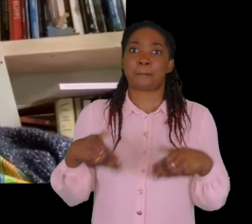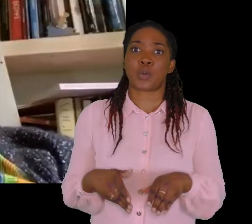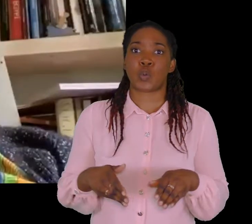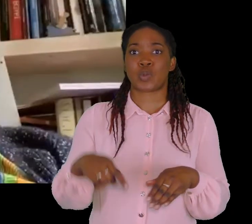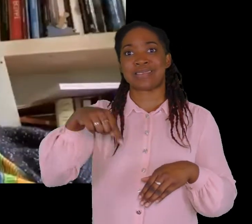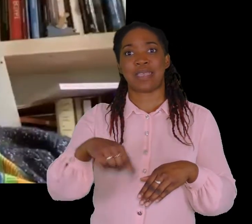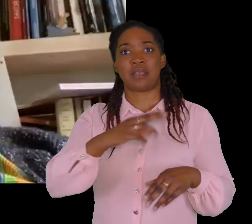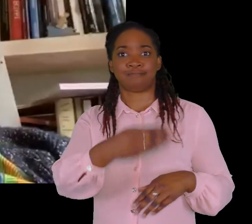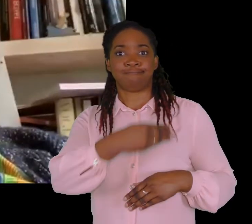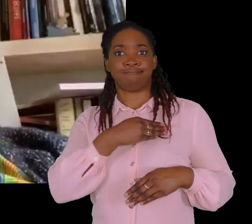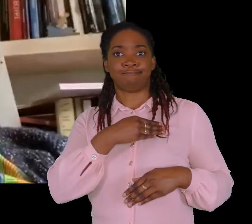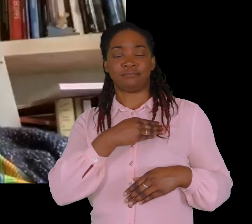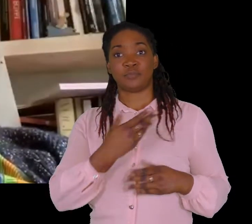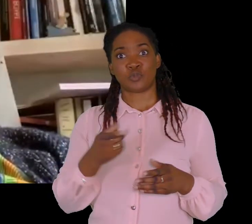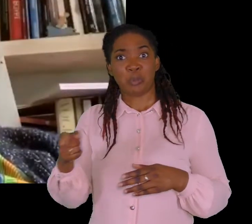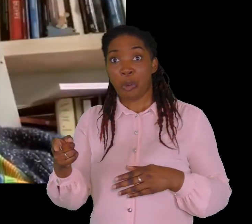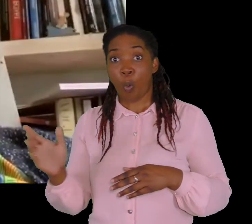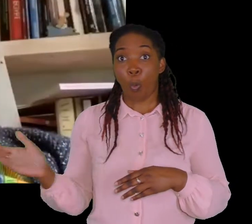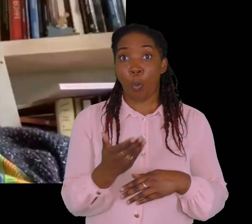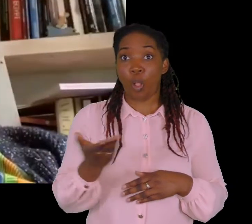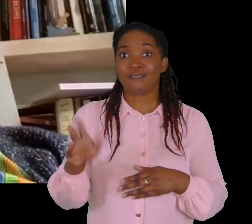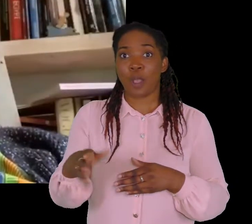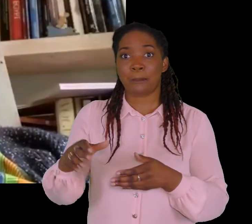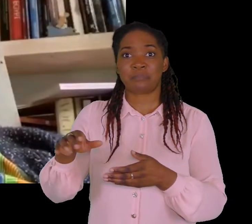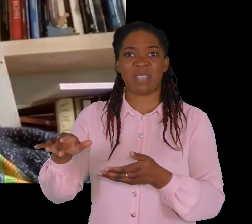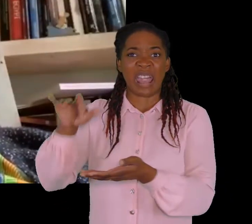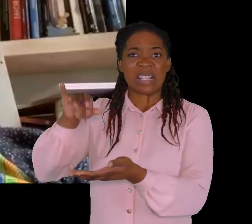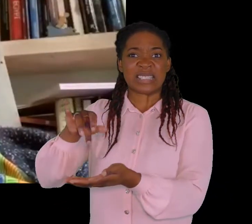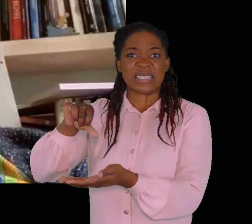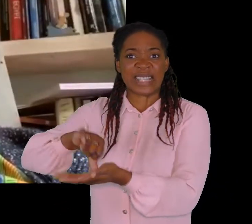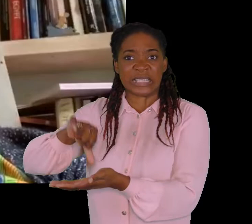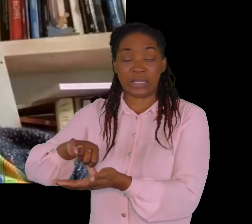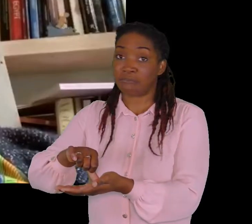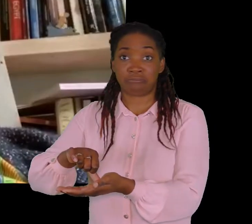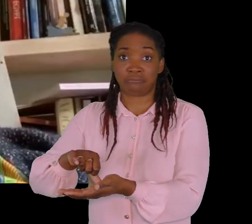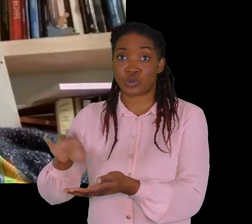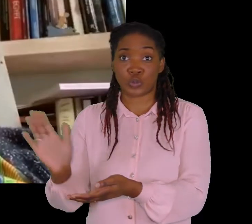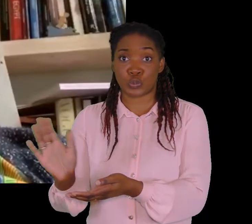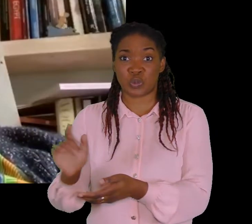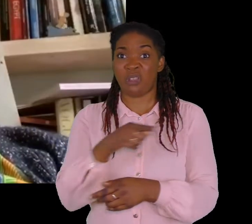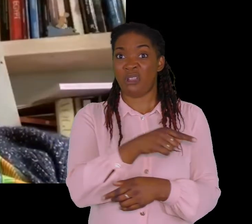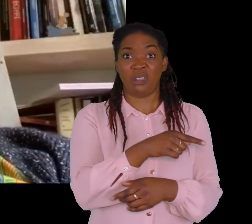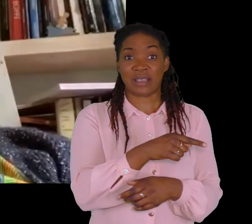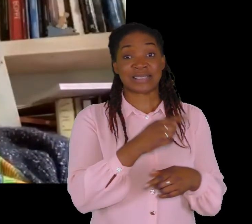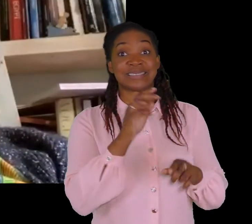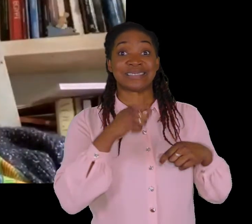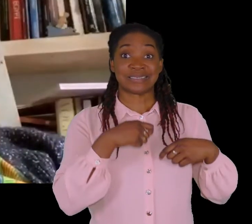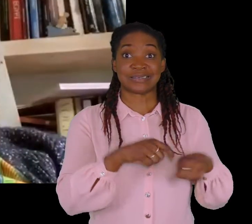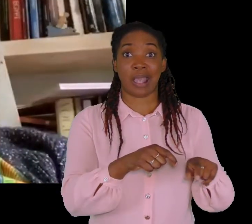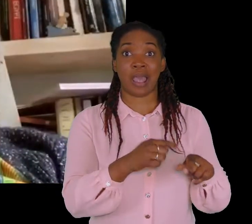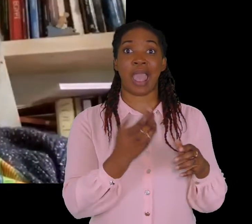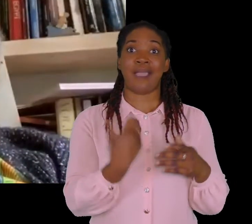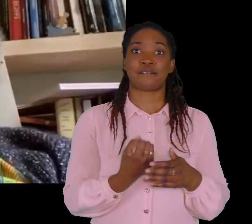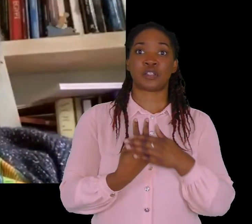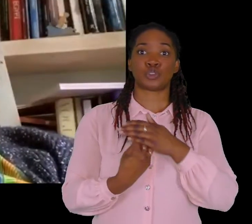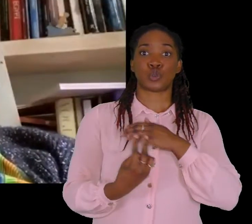cities, but even if you weren't from the cities, you still had a duality of cultures, possibly the culture that you